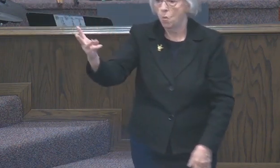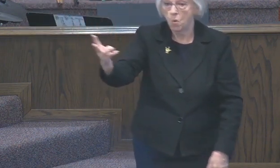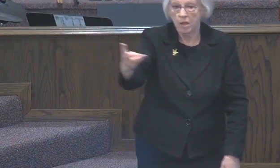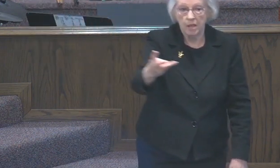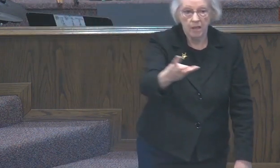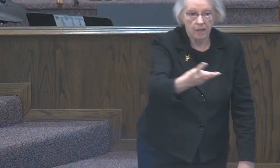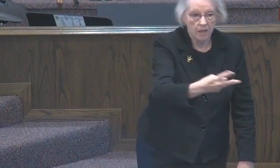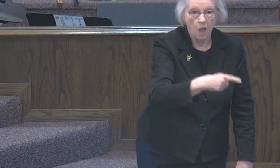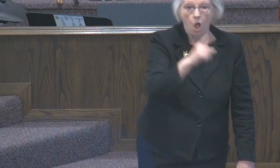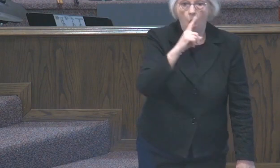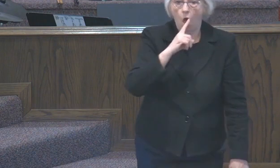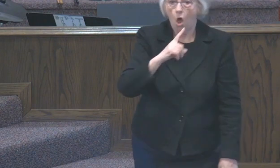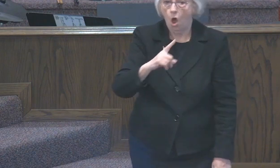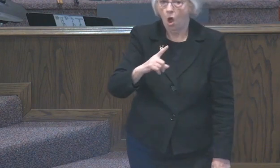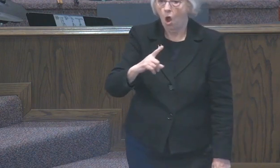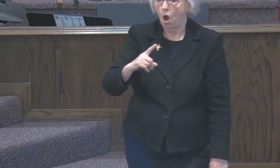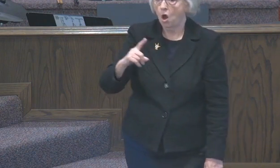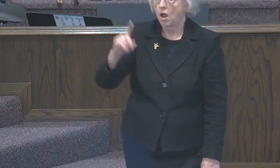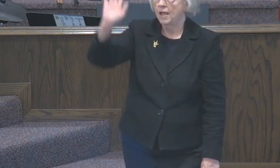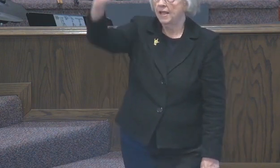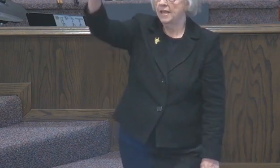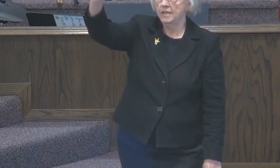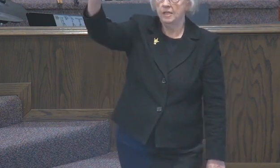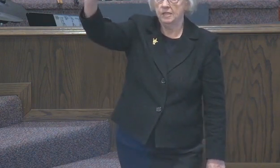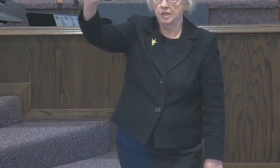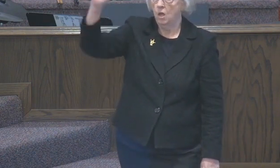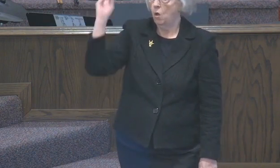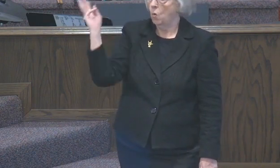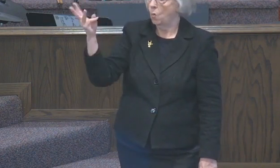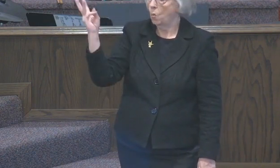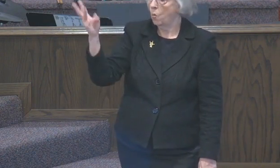Go and make disciples.